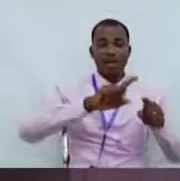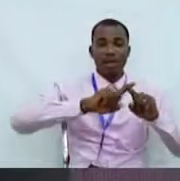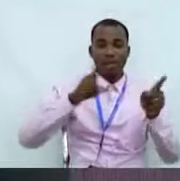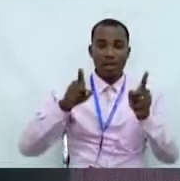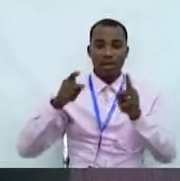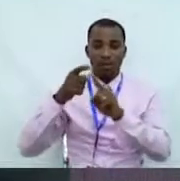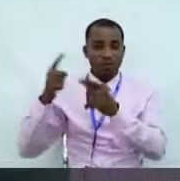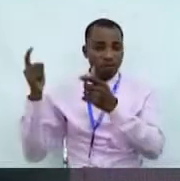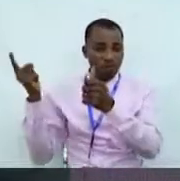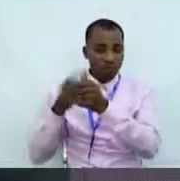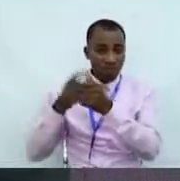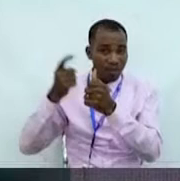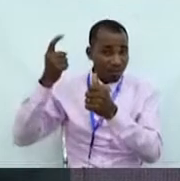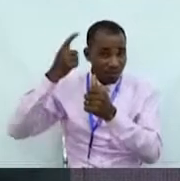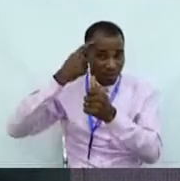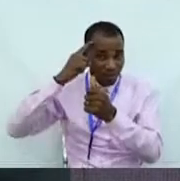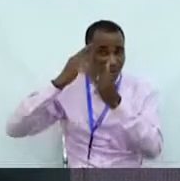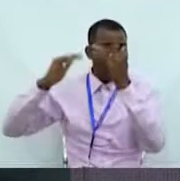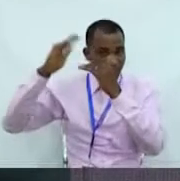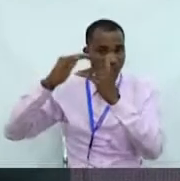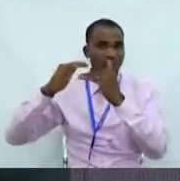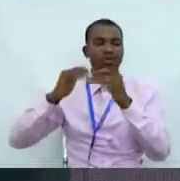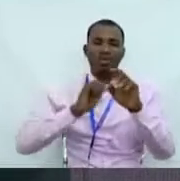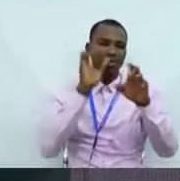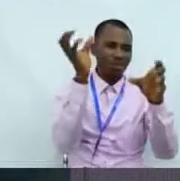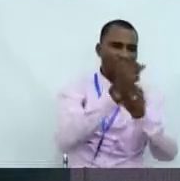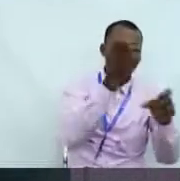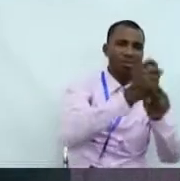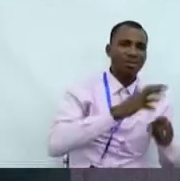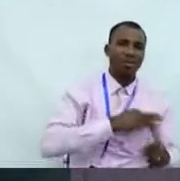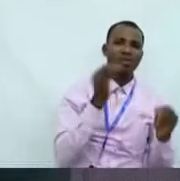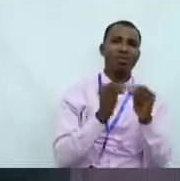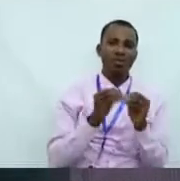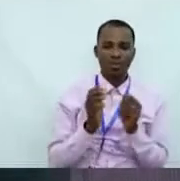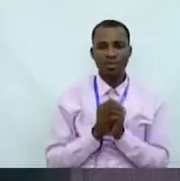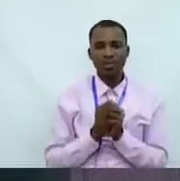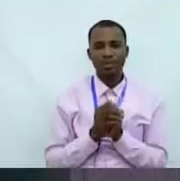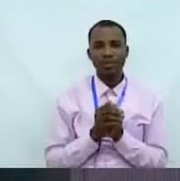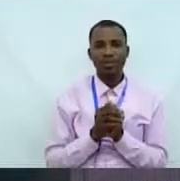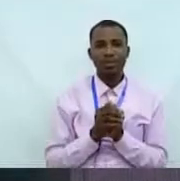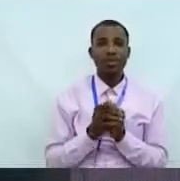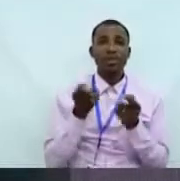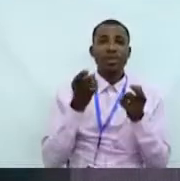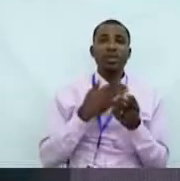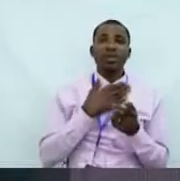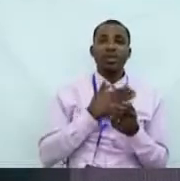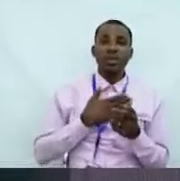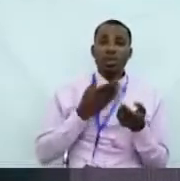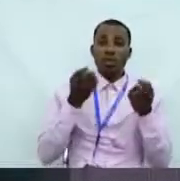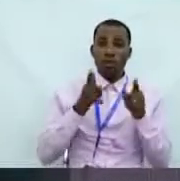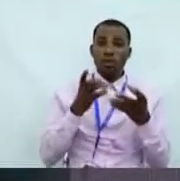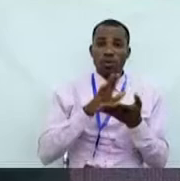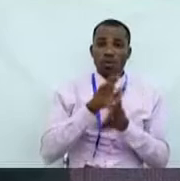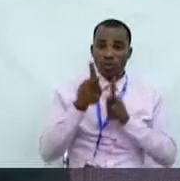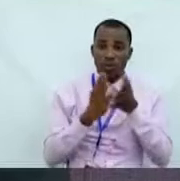Nobody should be afraid when we talk of perfection, holiness, and all those. It's not the doing of man. God himself will do it in your heart.